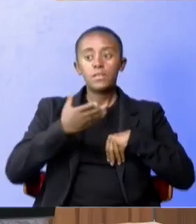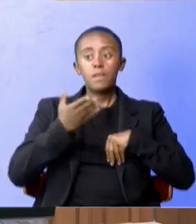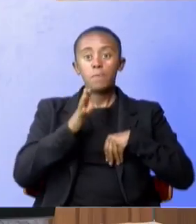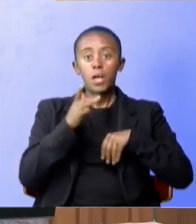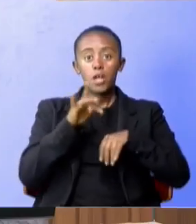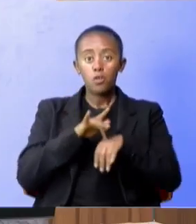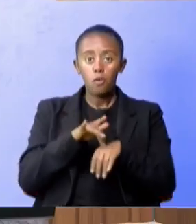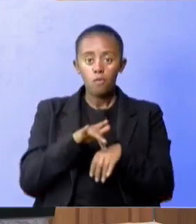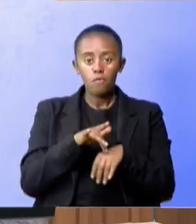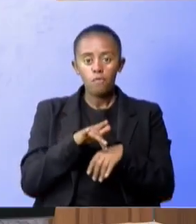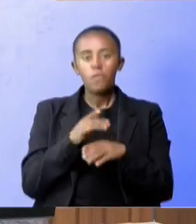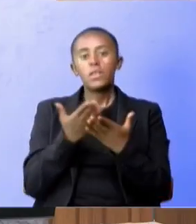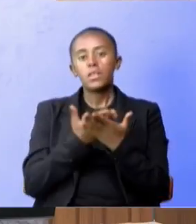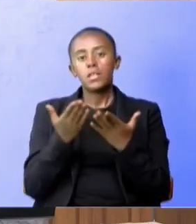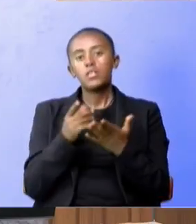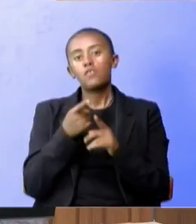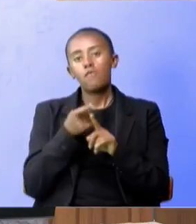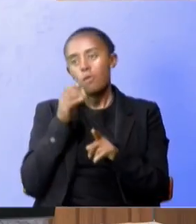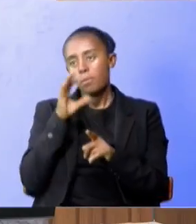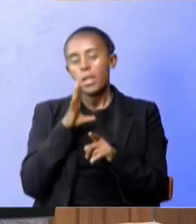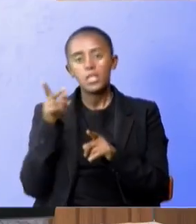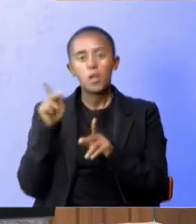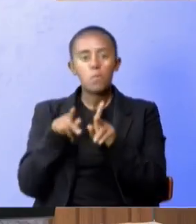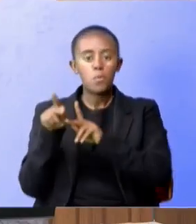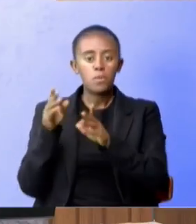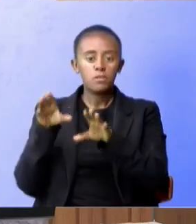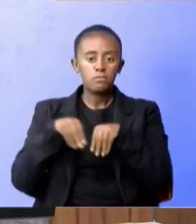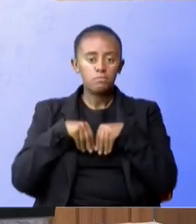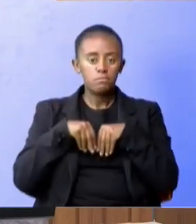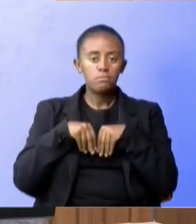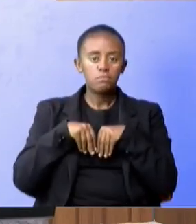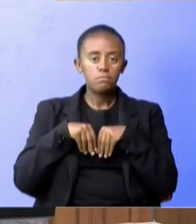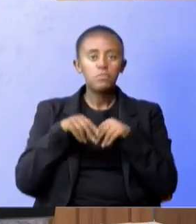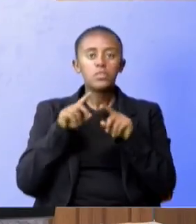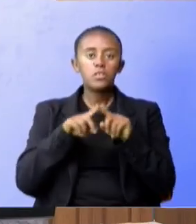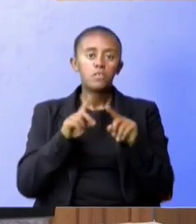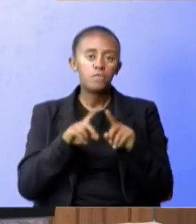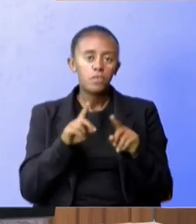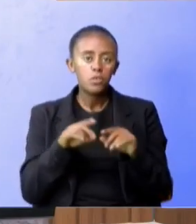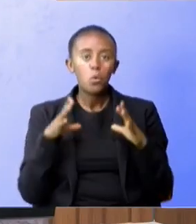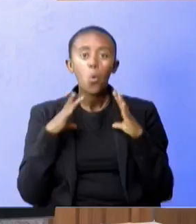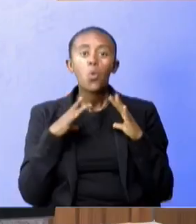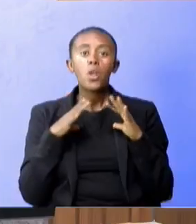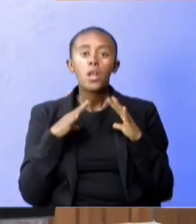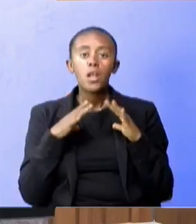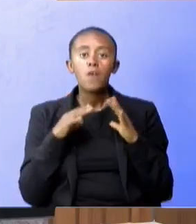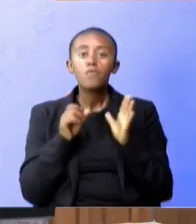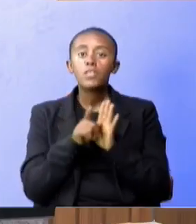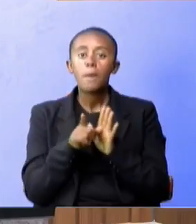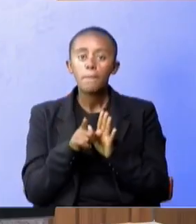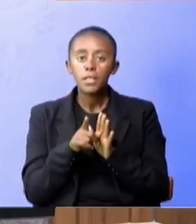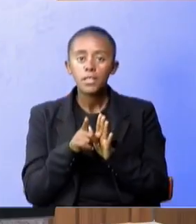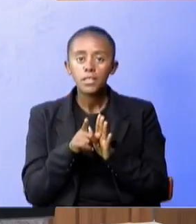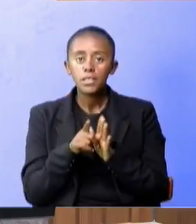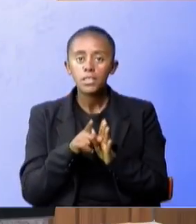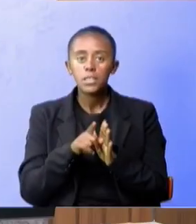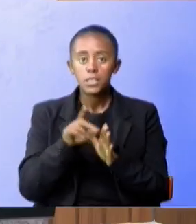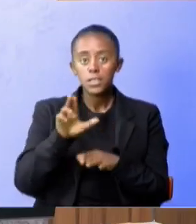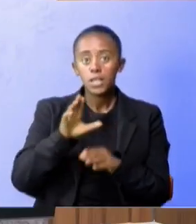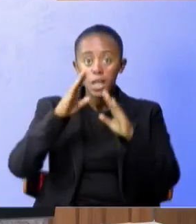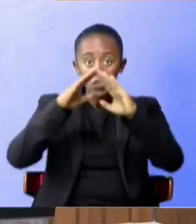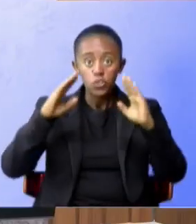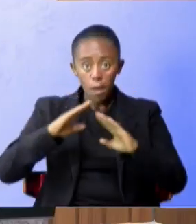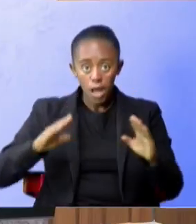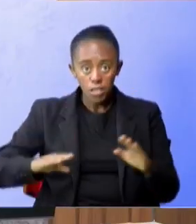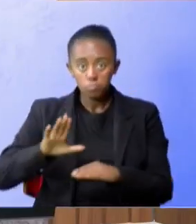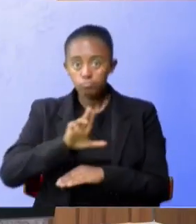of things from other people. Let's say in different holidays, for example, in Christmas holidays,